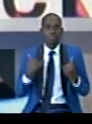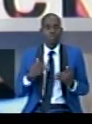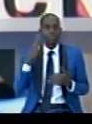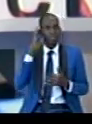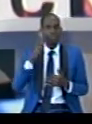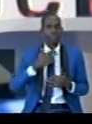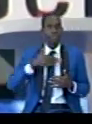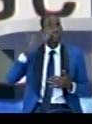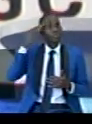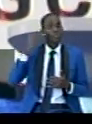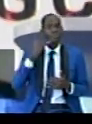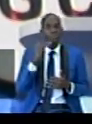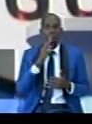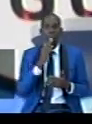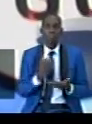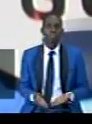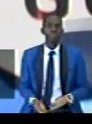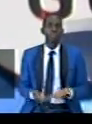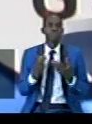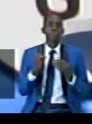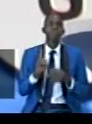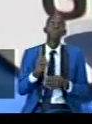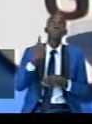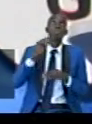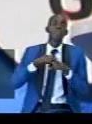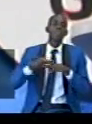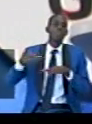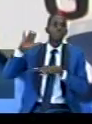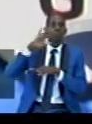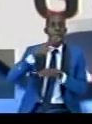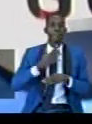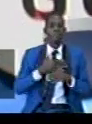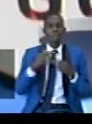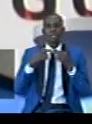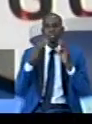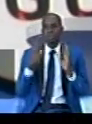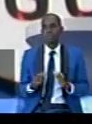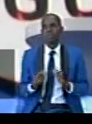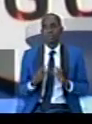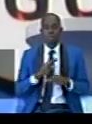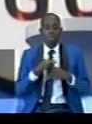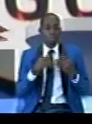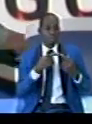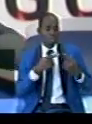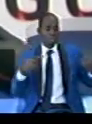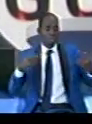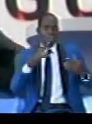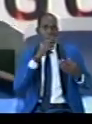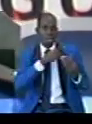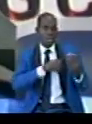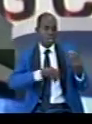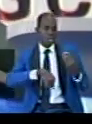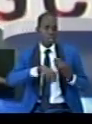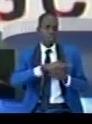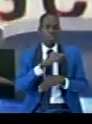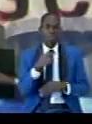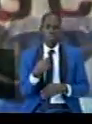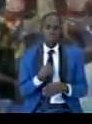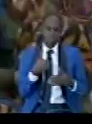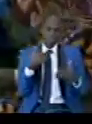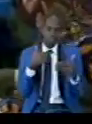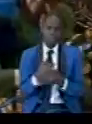up above mine enemies. It says, those enemies around about me, therefore will